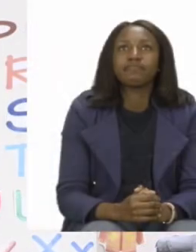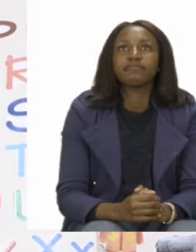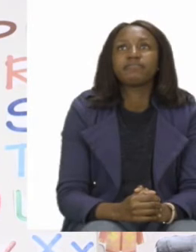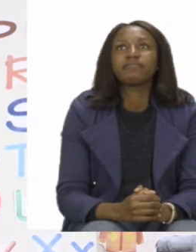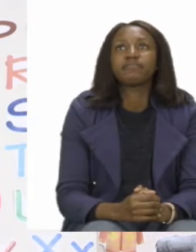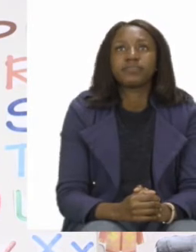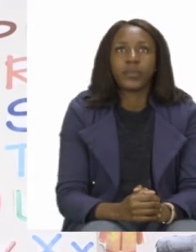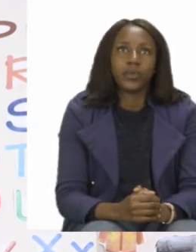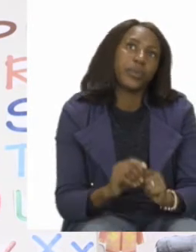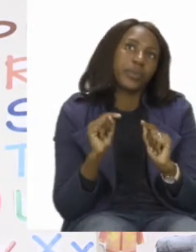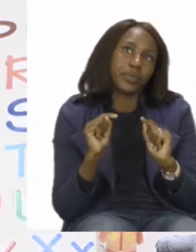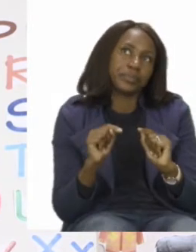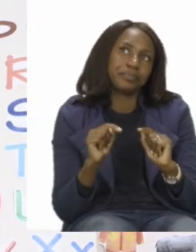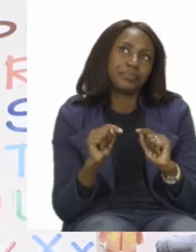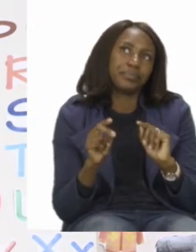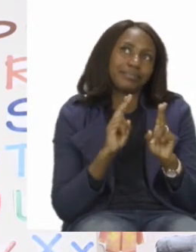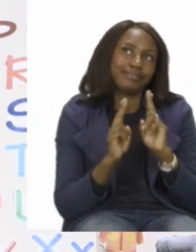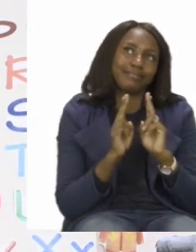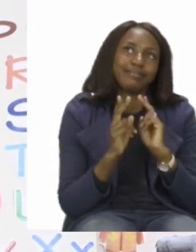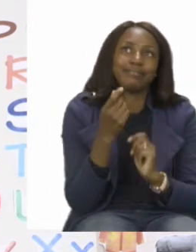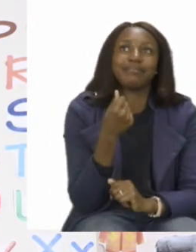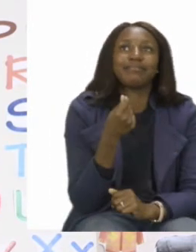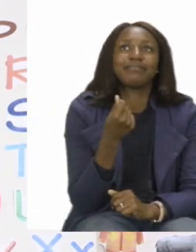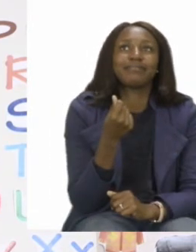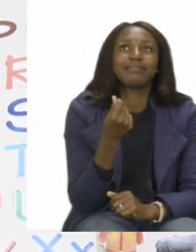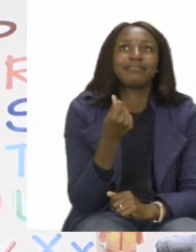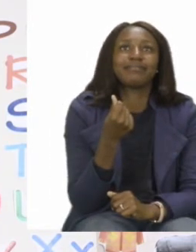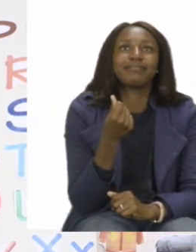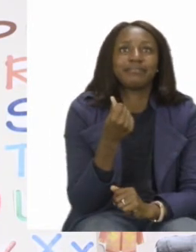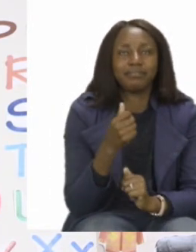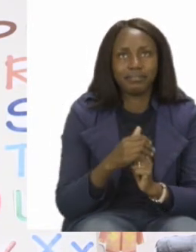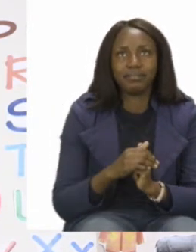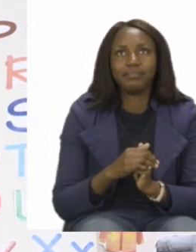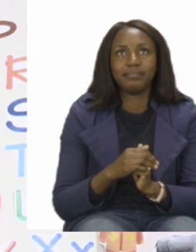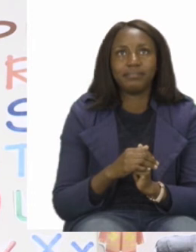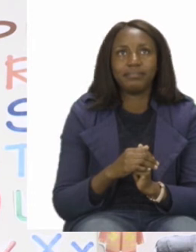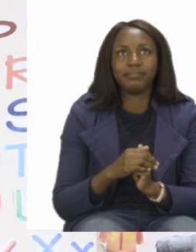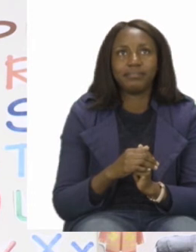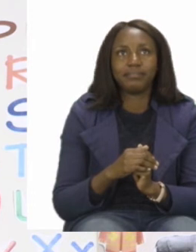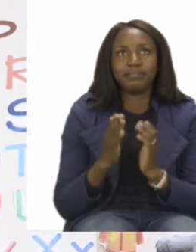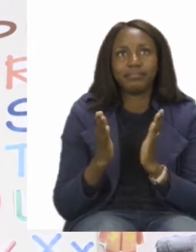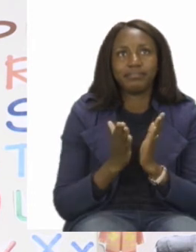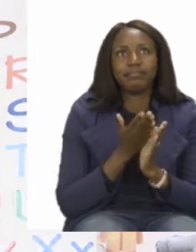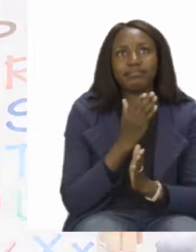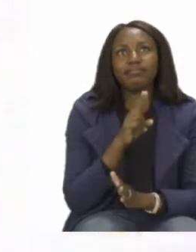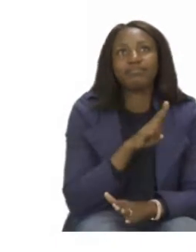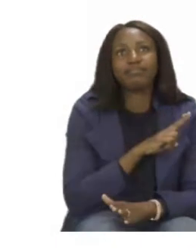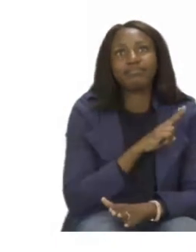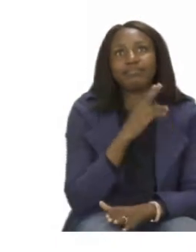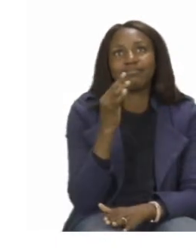In this part of the lesson, we are going to talk about money. Let's turn our booklets to page